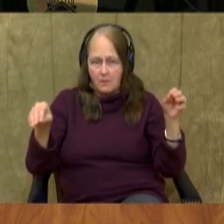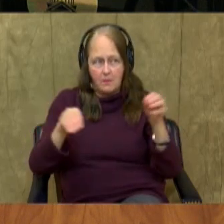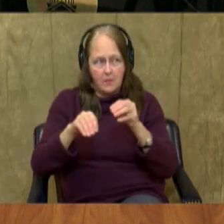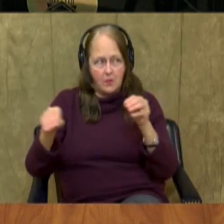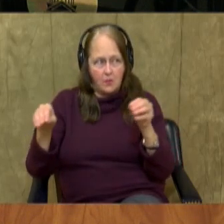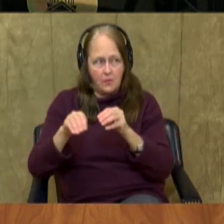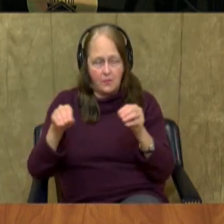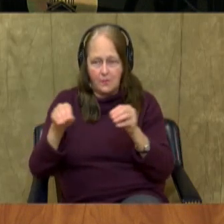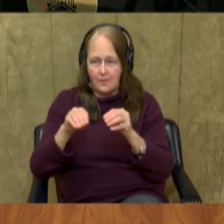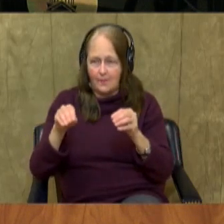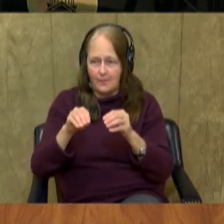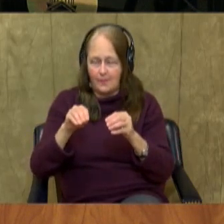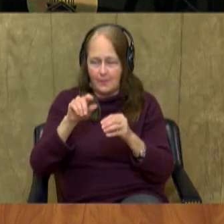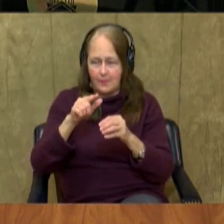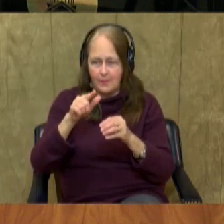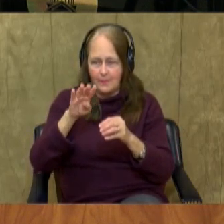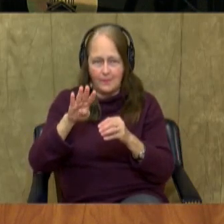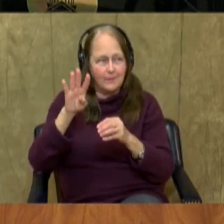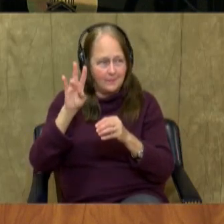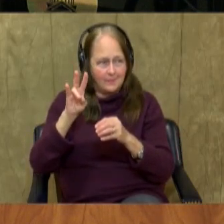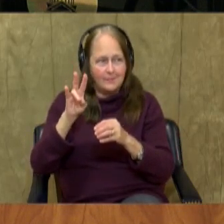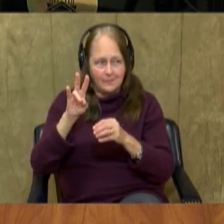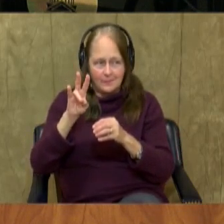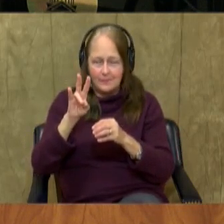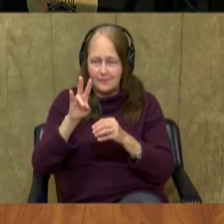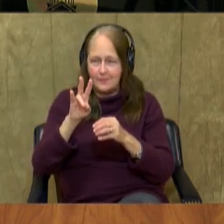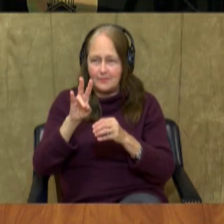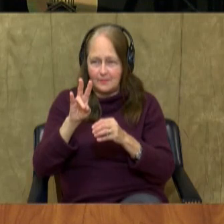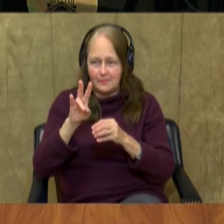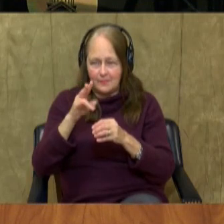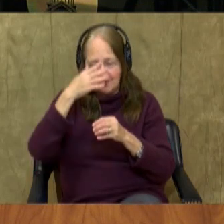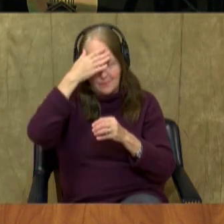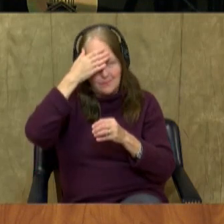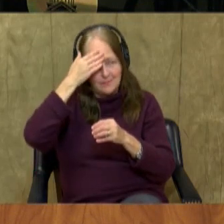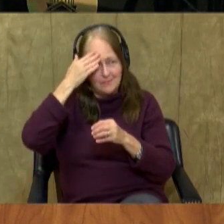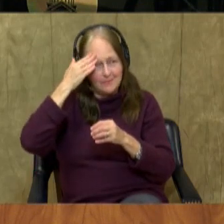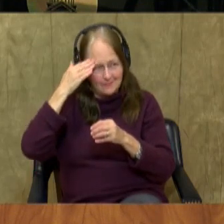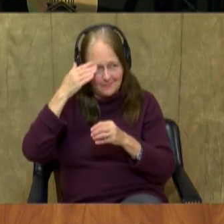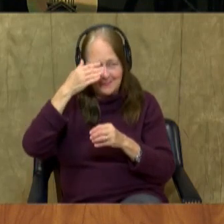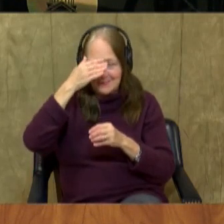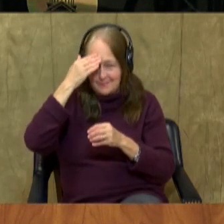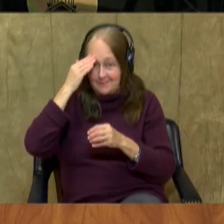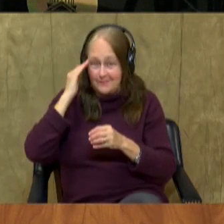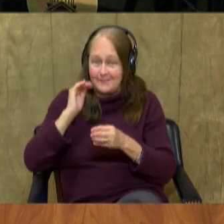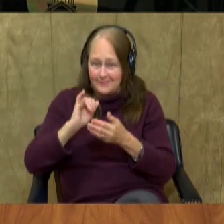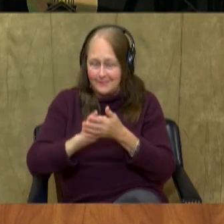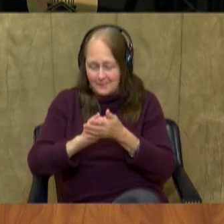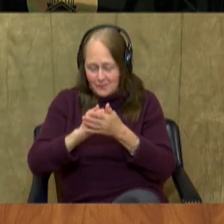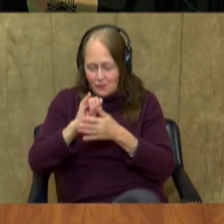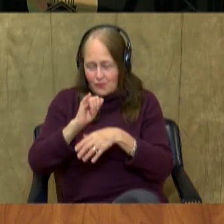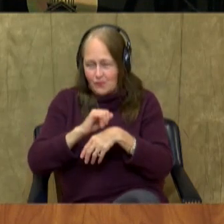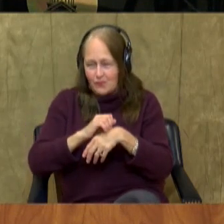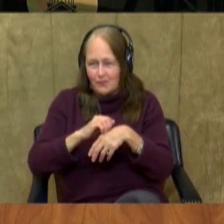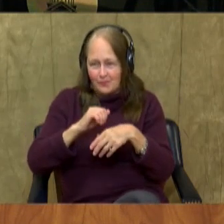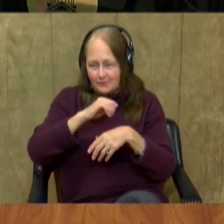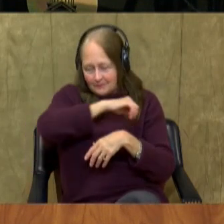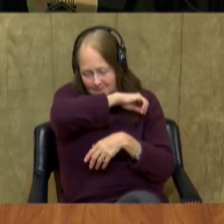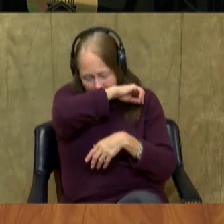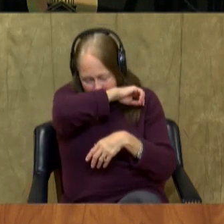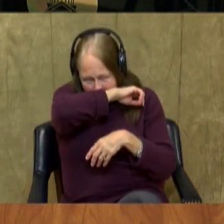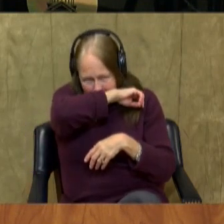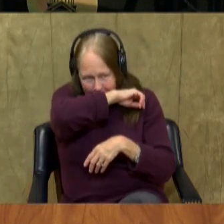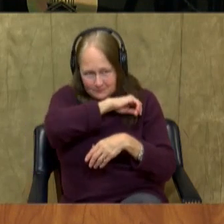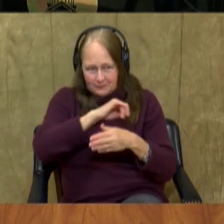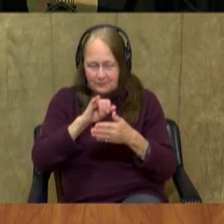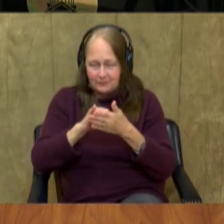son plays video games 24/7. I don't think he's ever sweated by playing a video game. He'll sweat